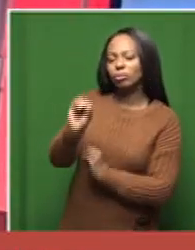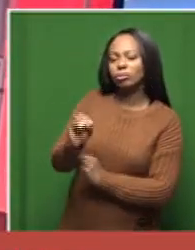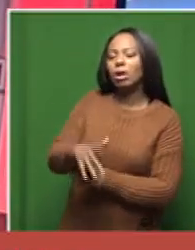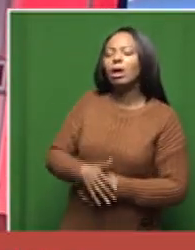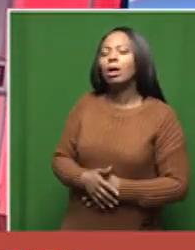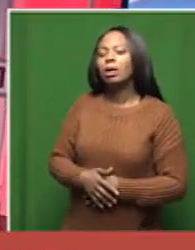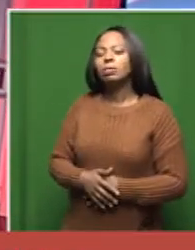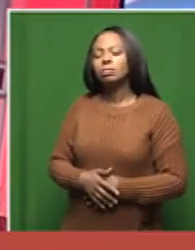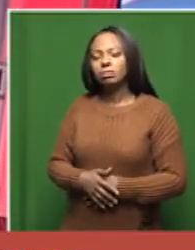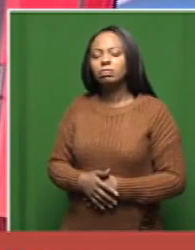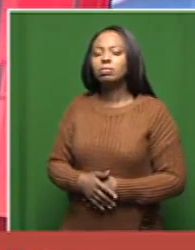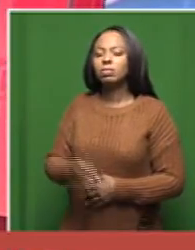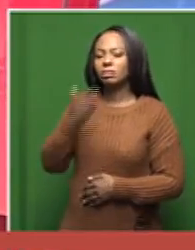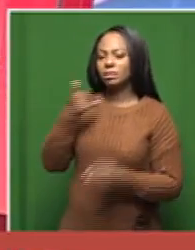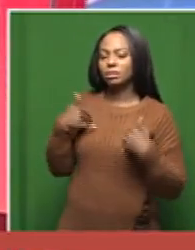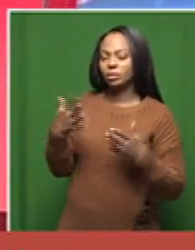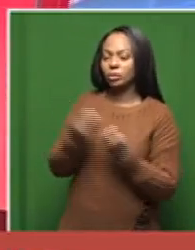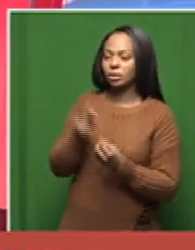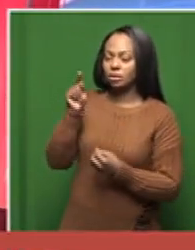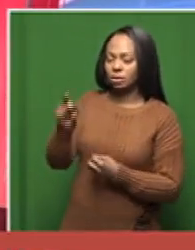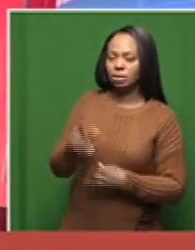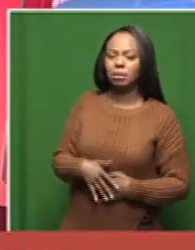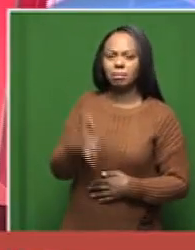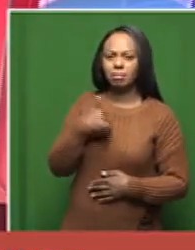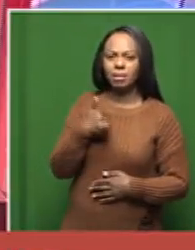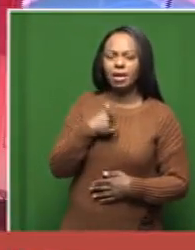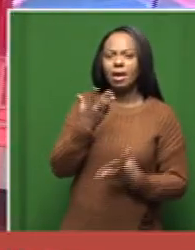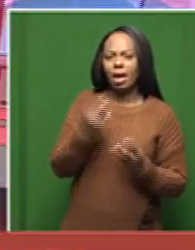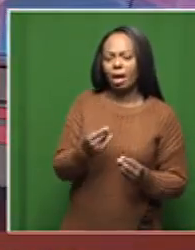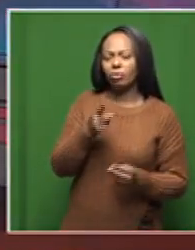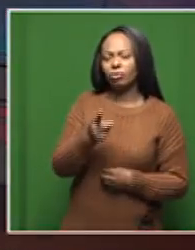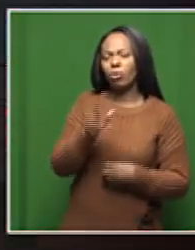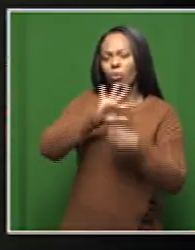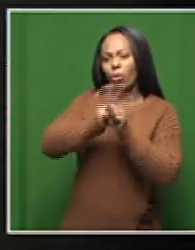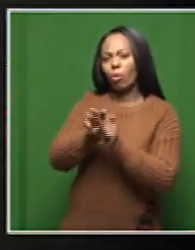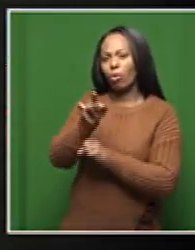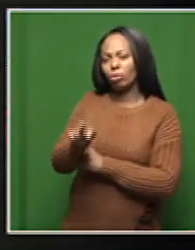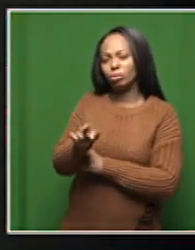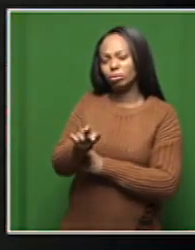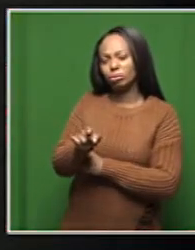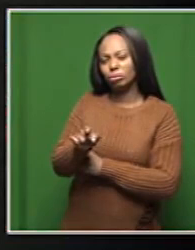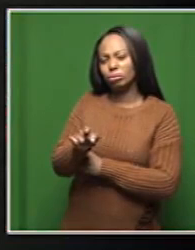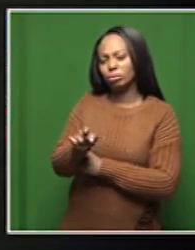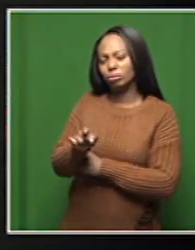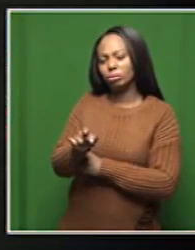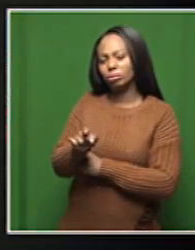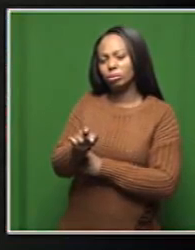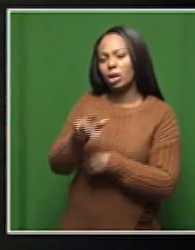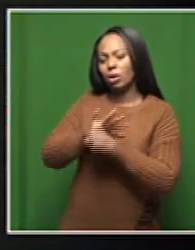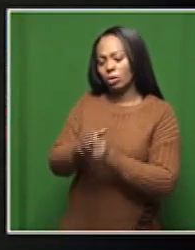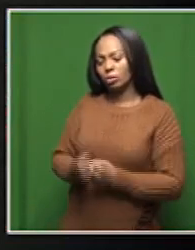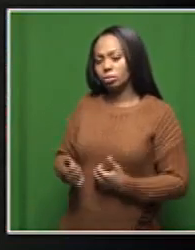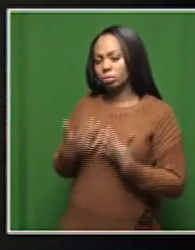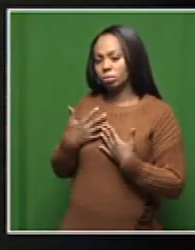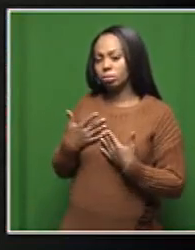them, starting with this one that says, I already had COVID-19. I will not benefit from taking